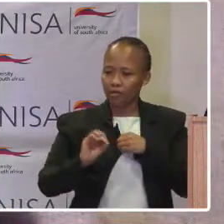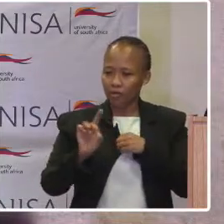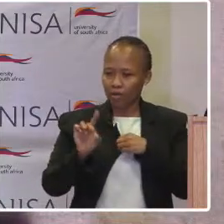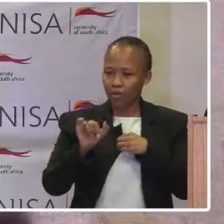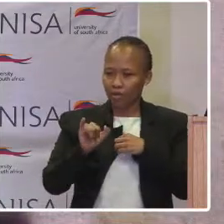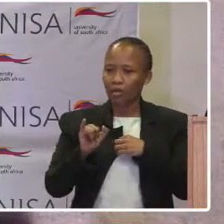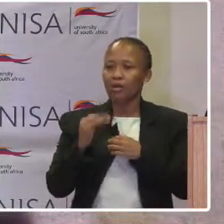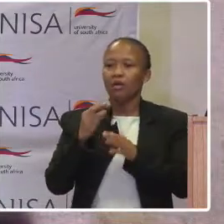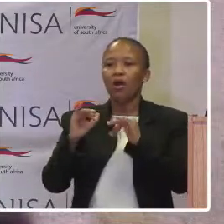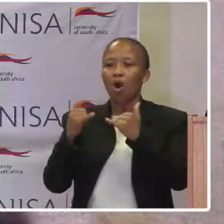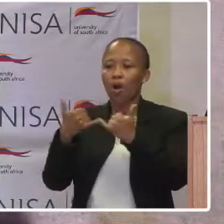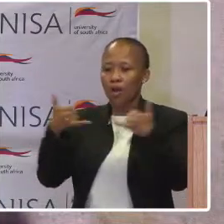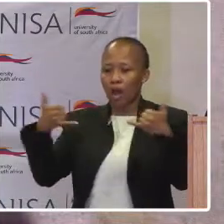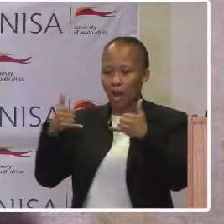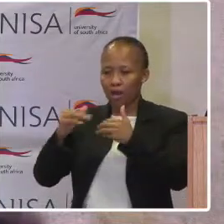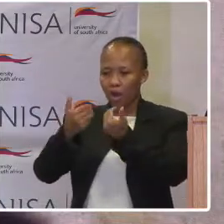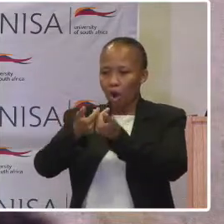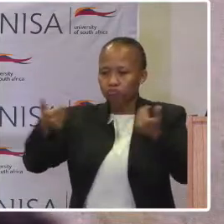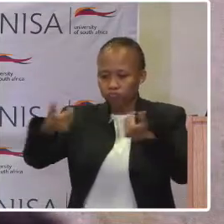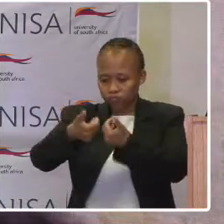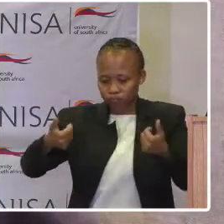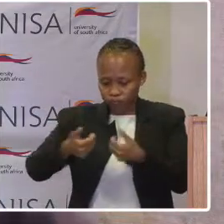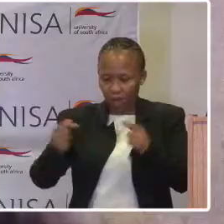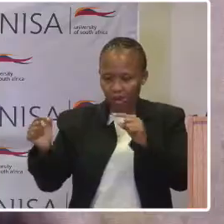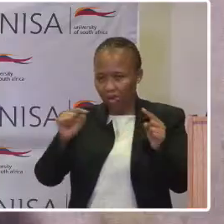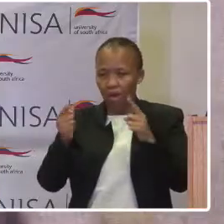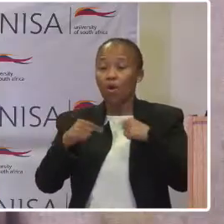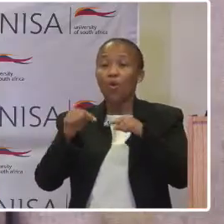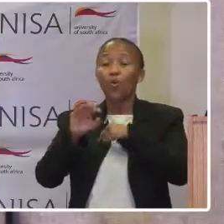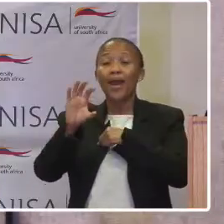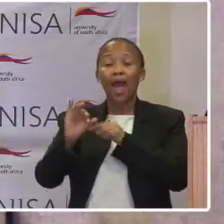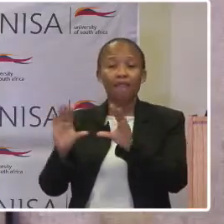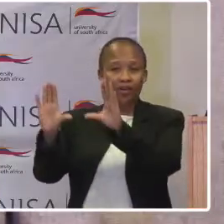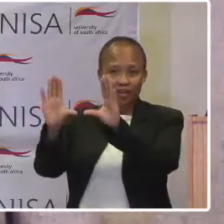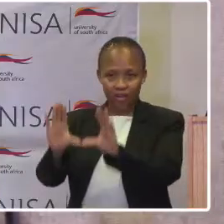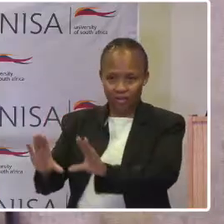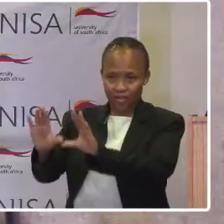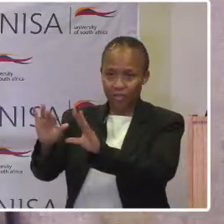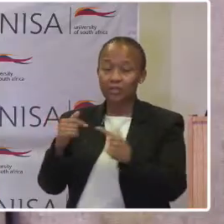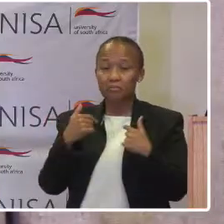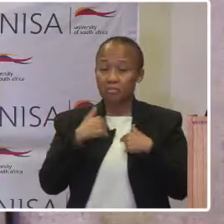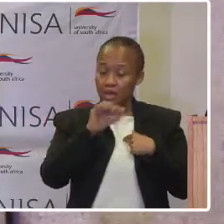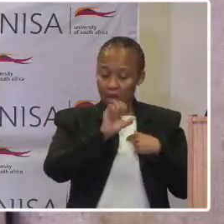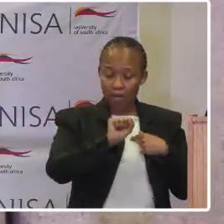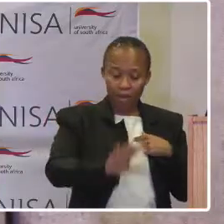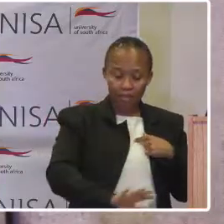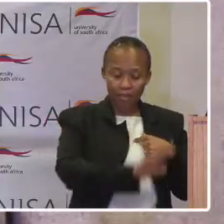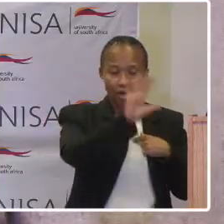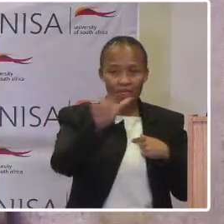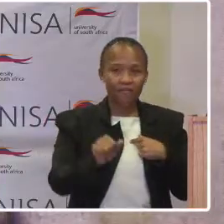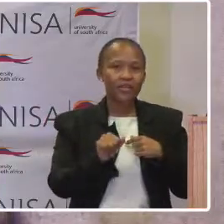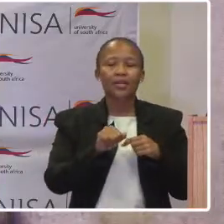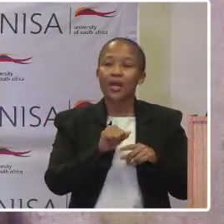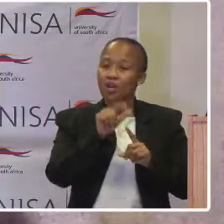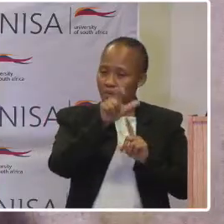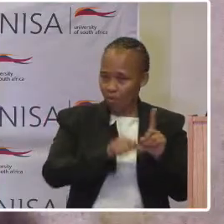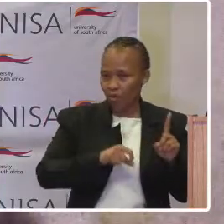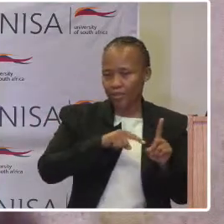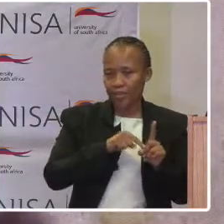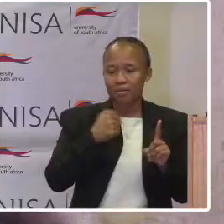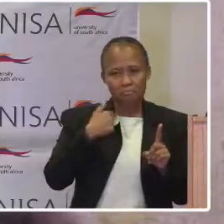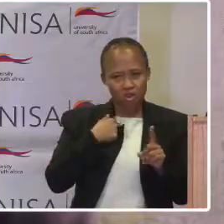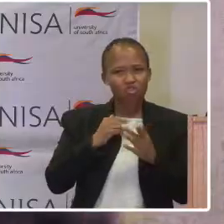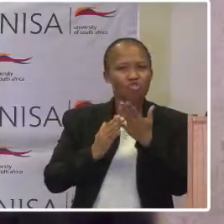even there, it's impossible, because then I'm only but a South African citizen. I then exercise my right